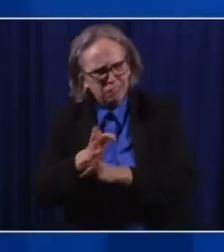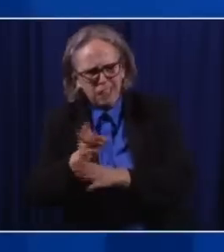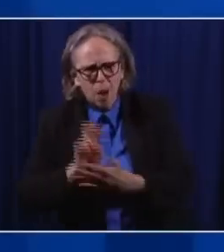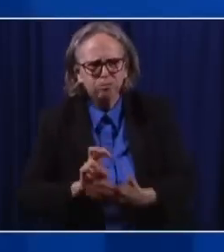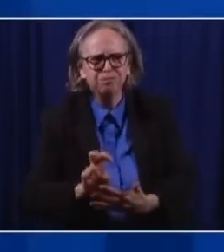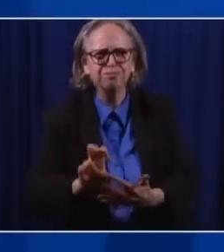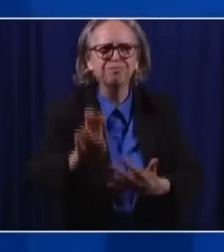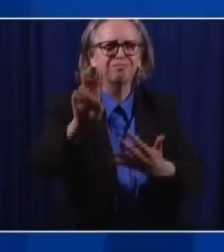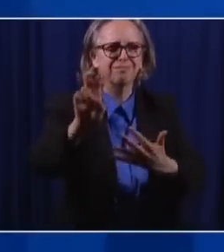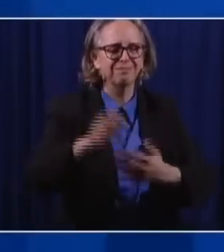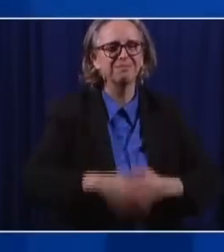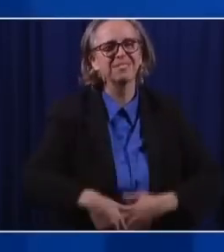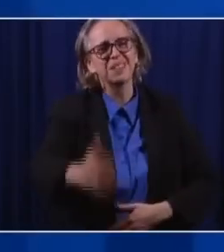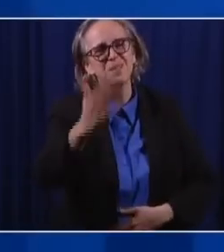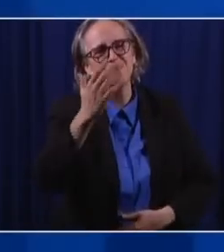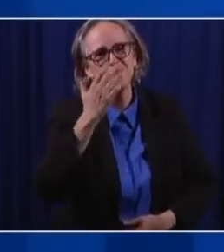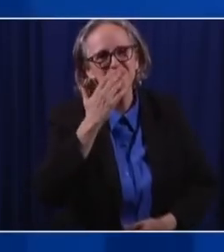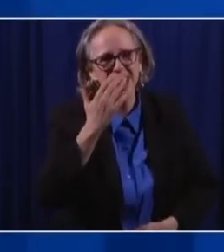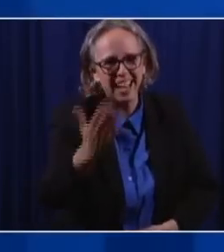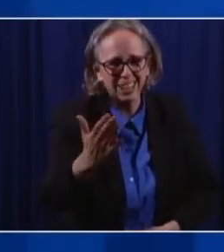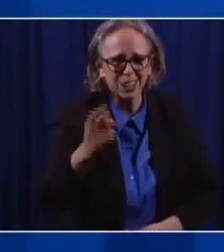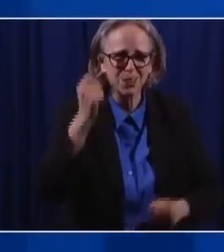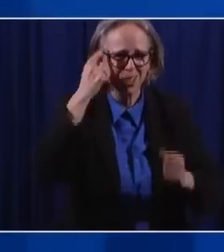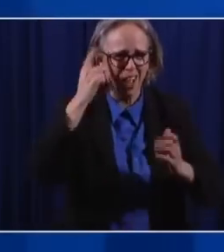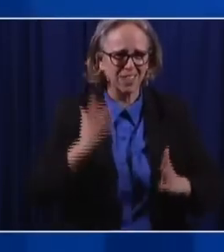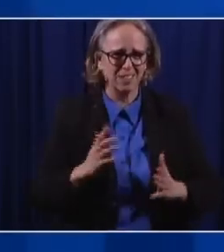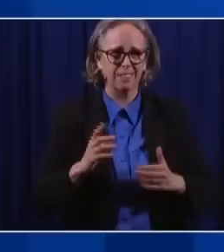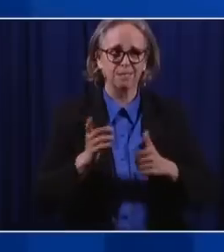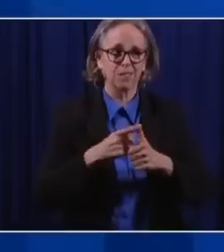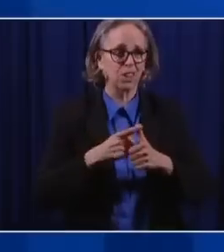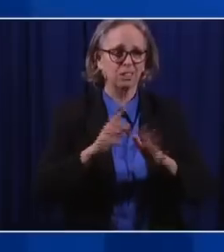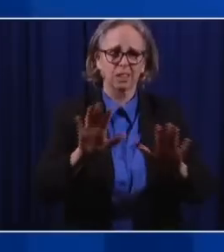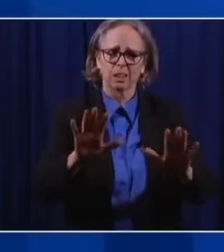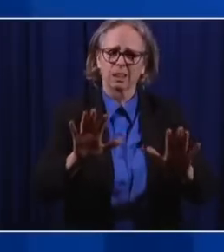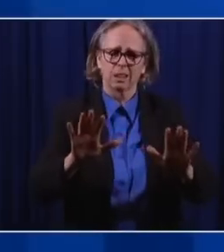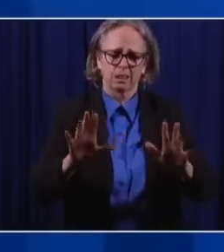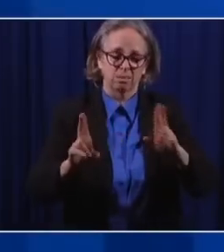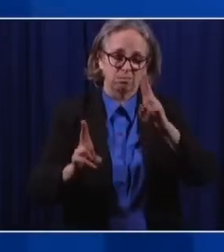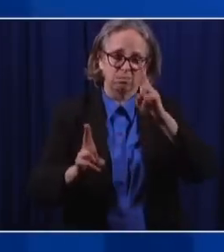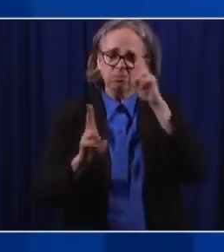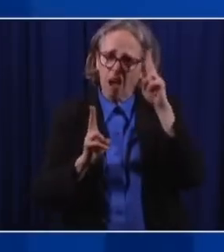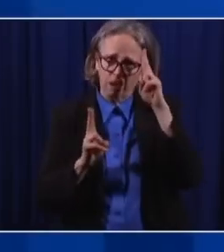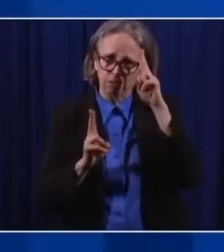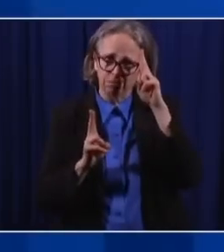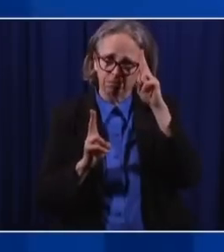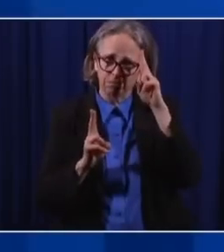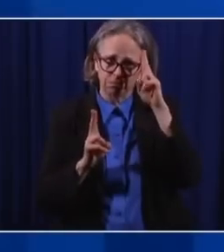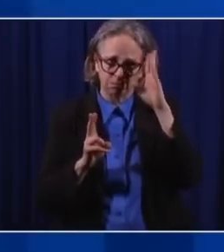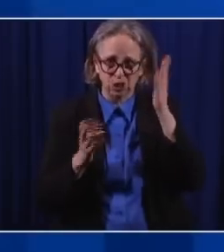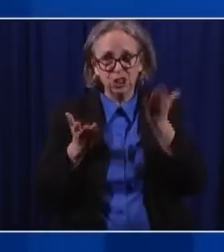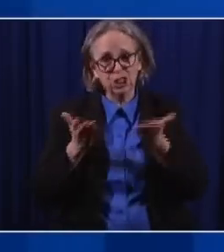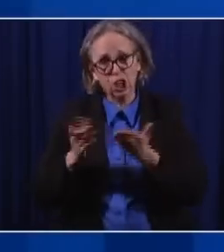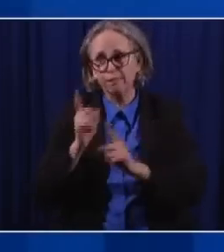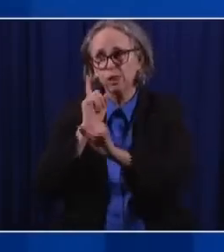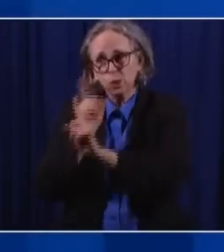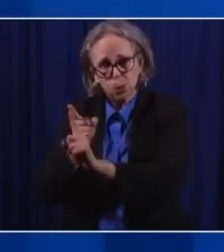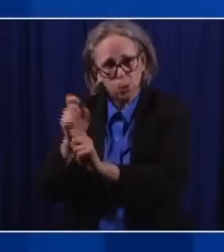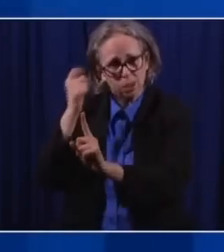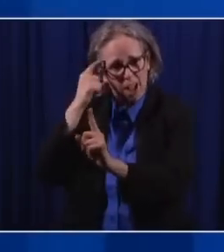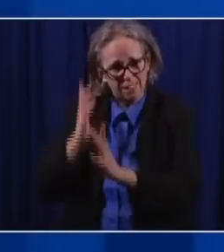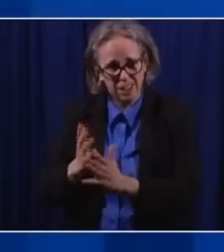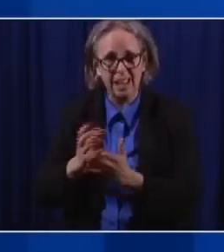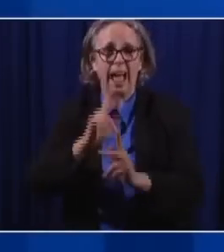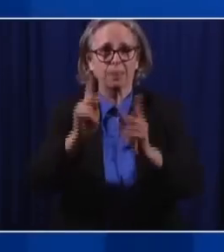thank you, Governor. Let me first say it's a tremendous honor to serve you and the people of Ohio in this capacity, especially